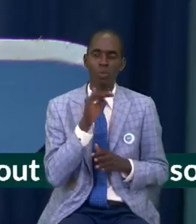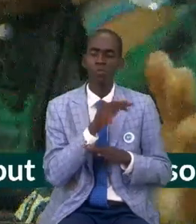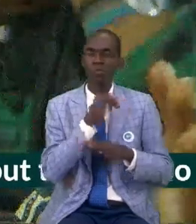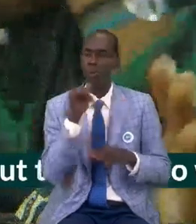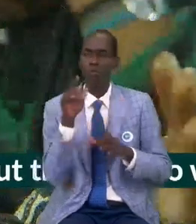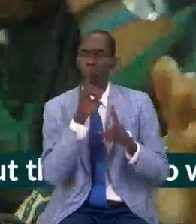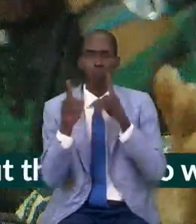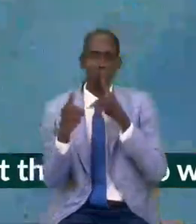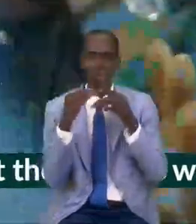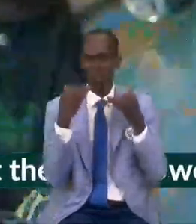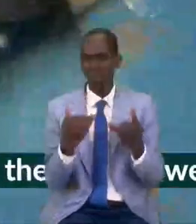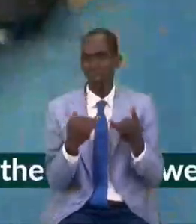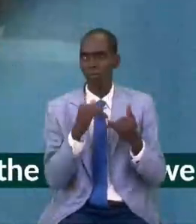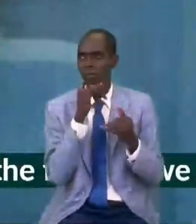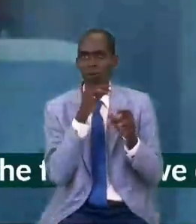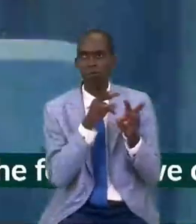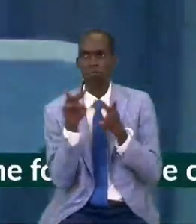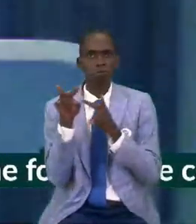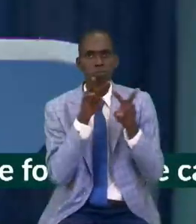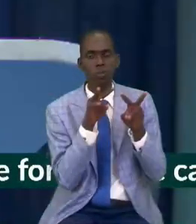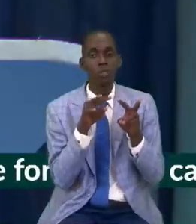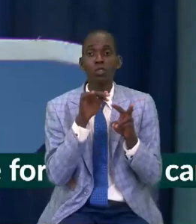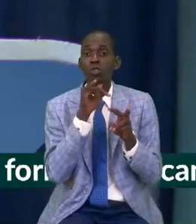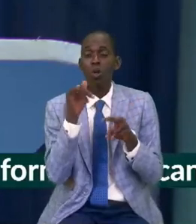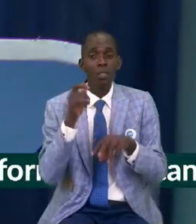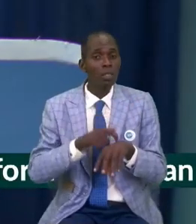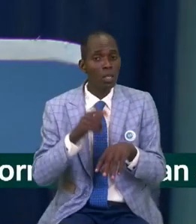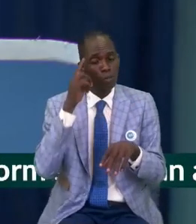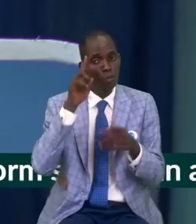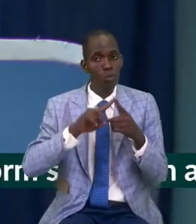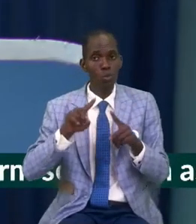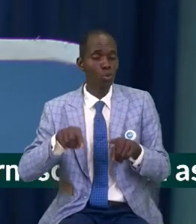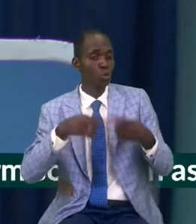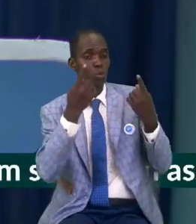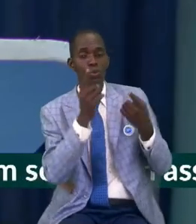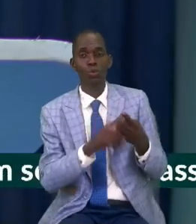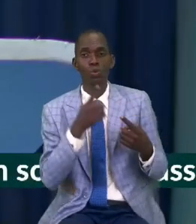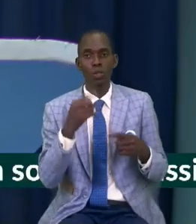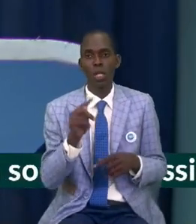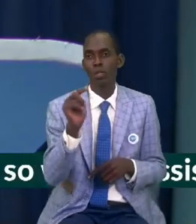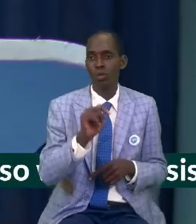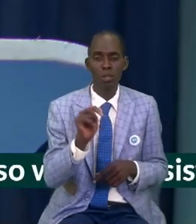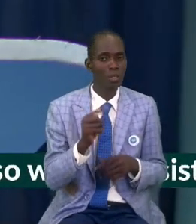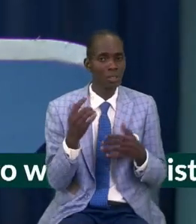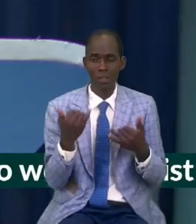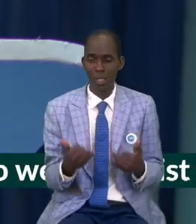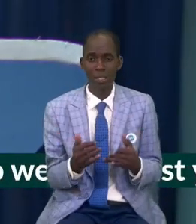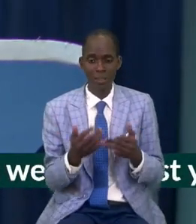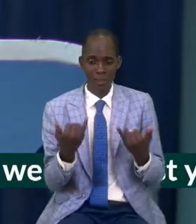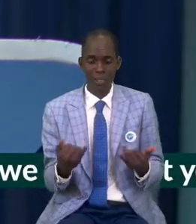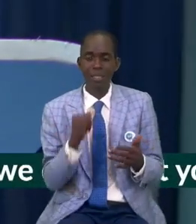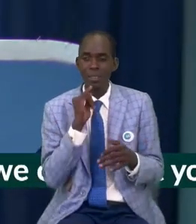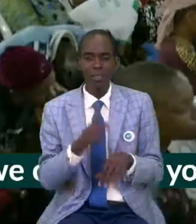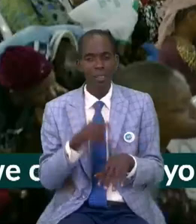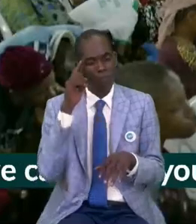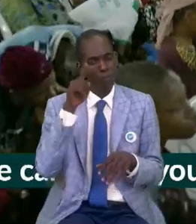Okay, I've seen over here. Thank you. God bless you. God bless you. Others, please indicate. To